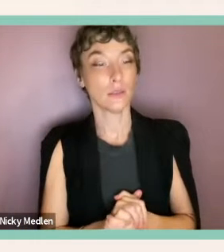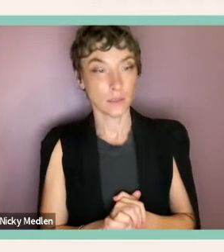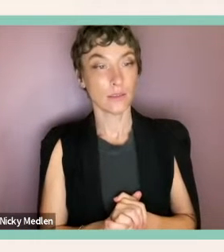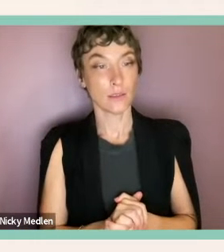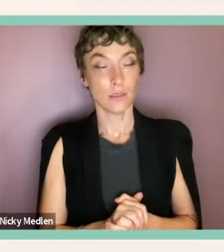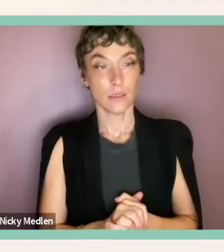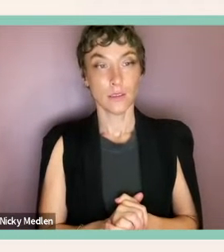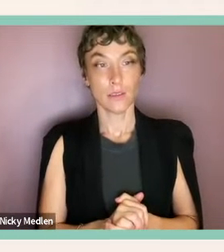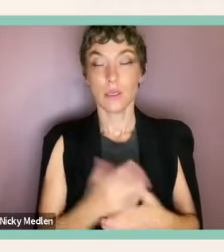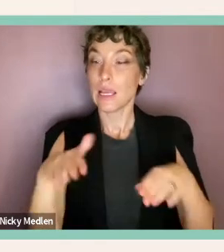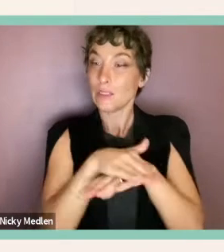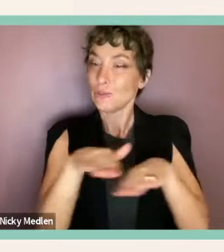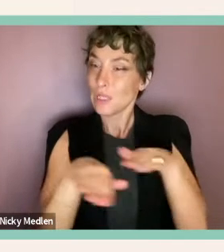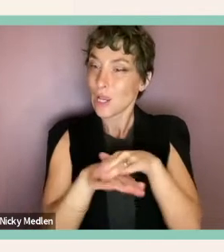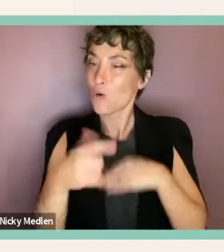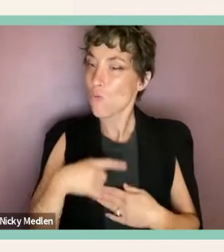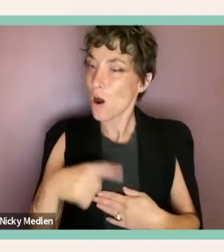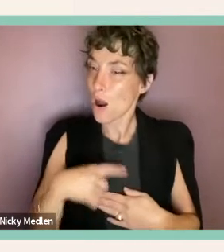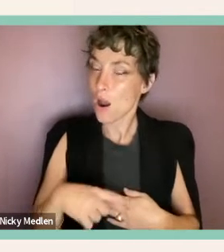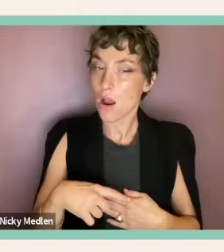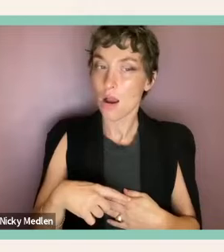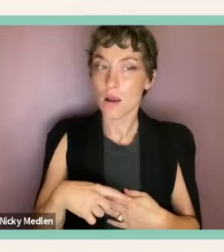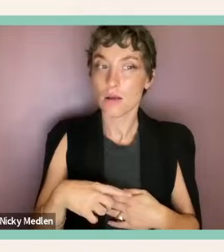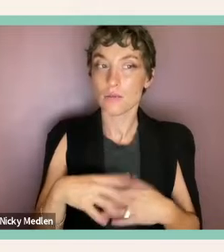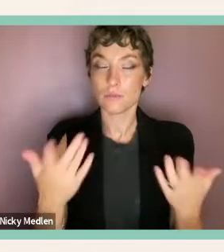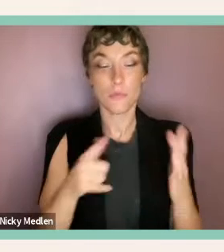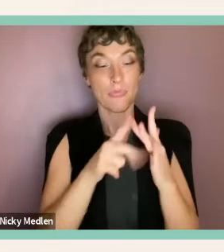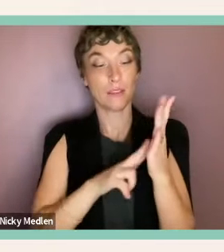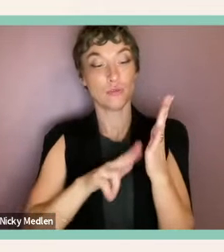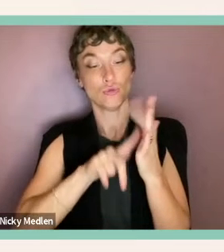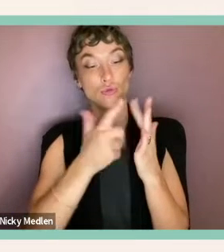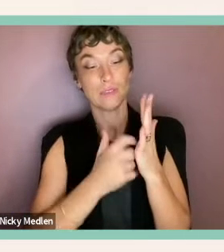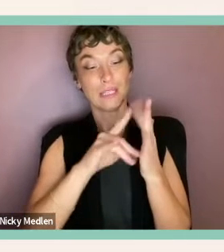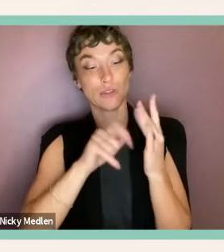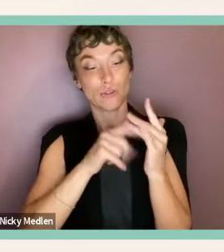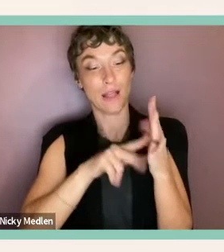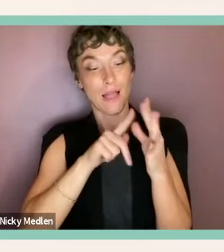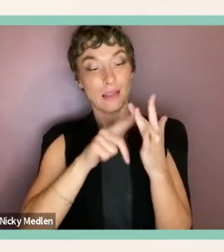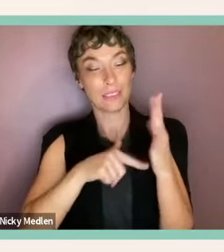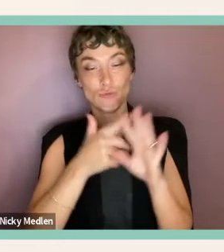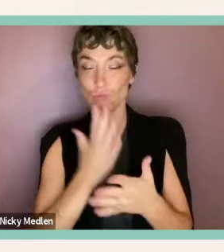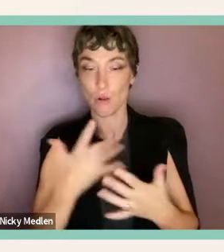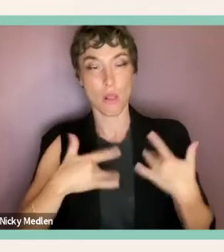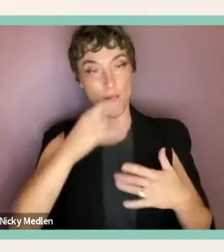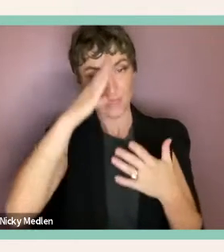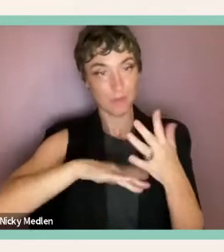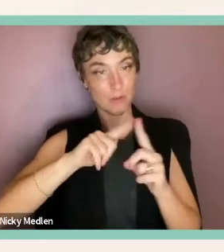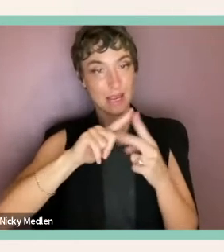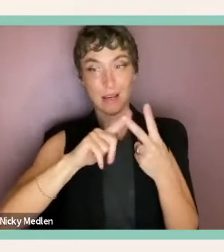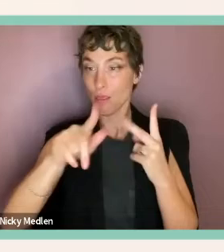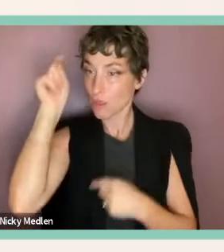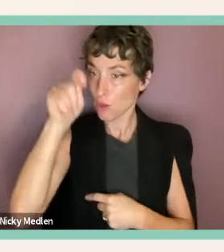why intersectionality? Intersectionality is both a lived experience and a theory that lots